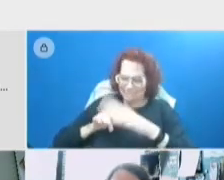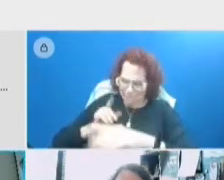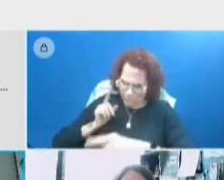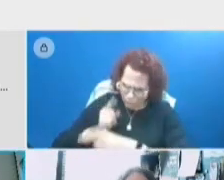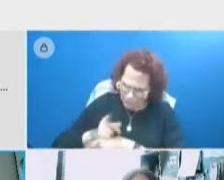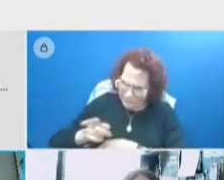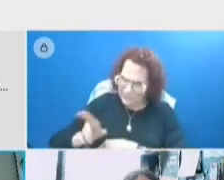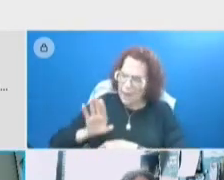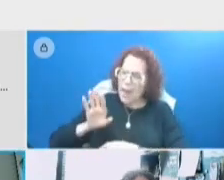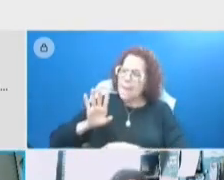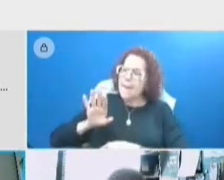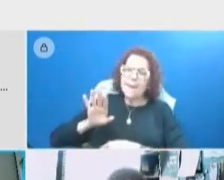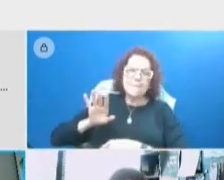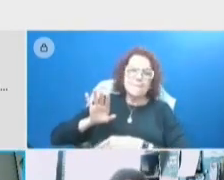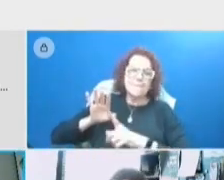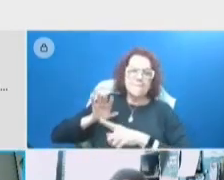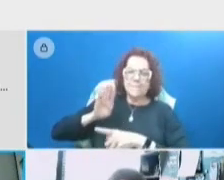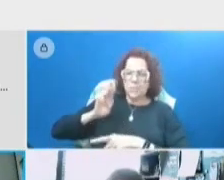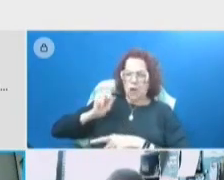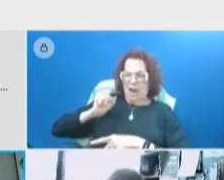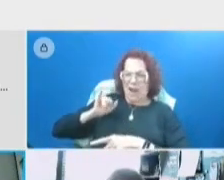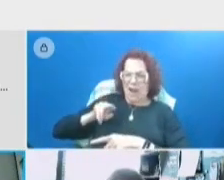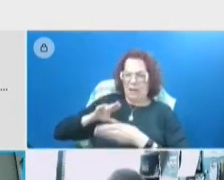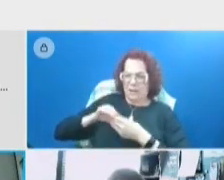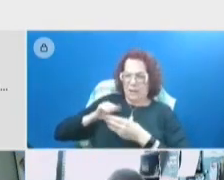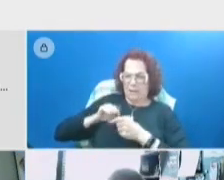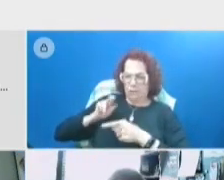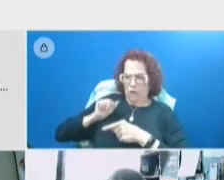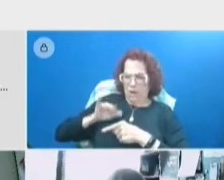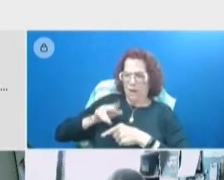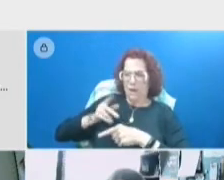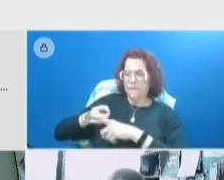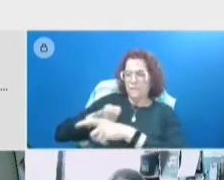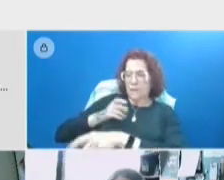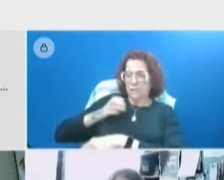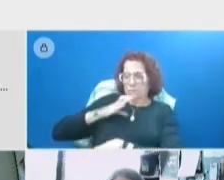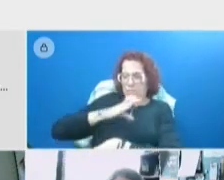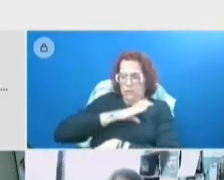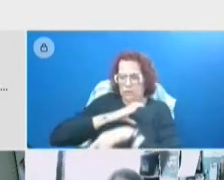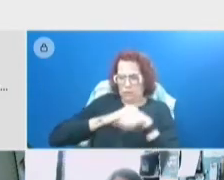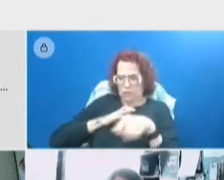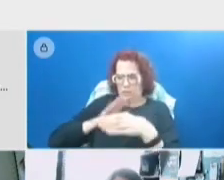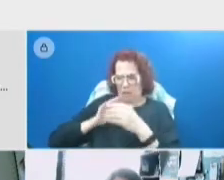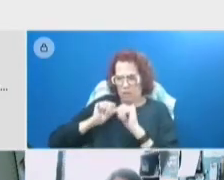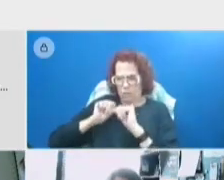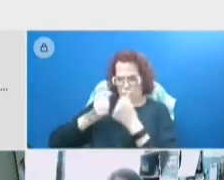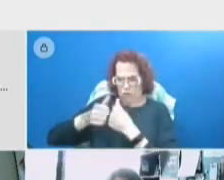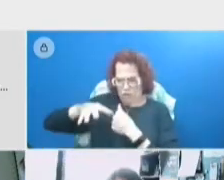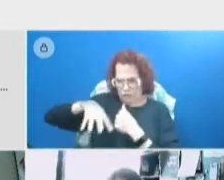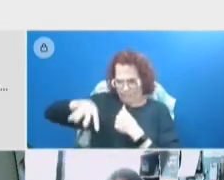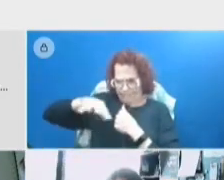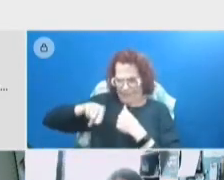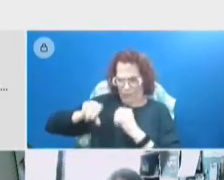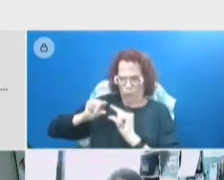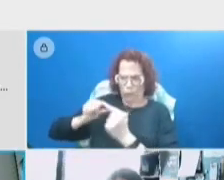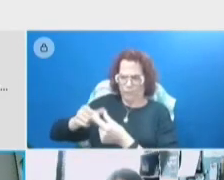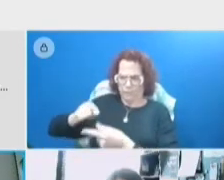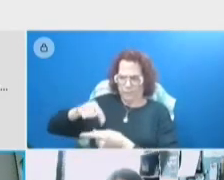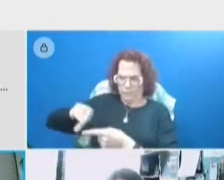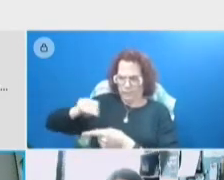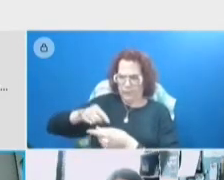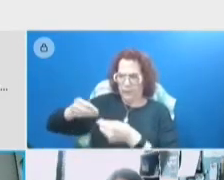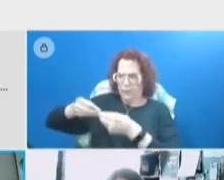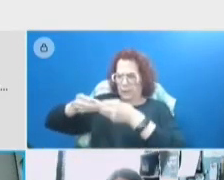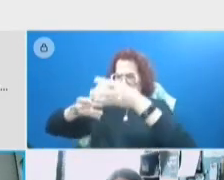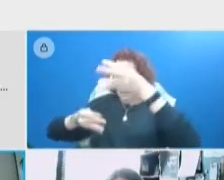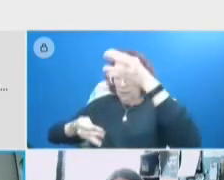Election Commissioners Association list of program bills. And what it deals with